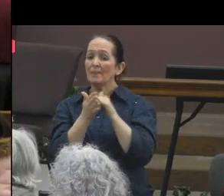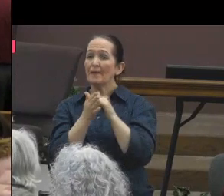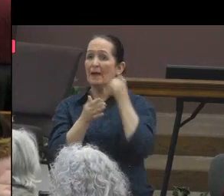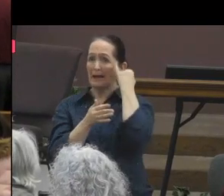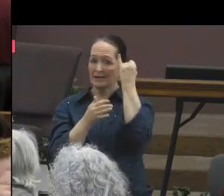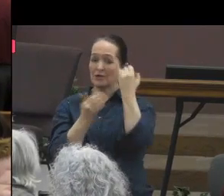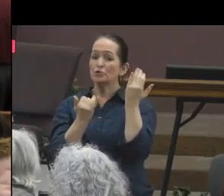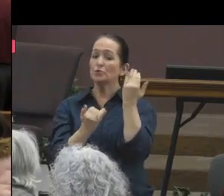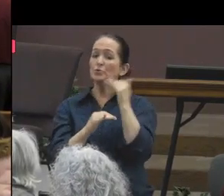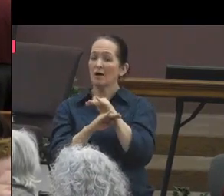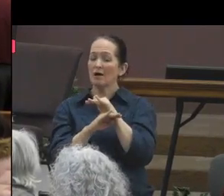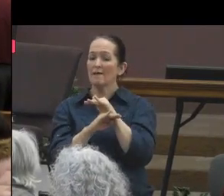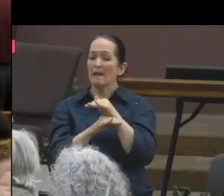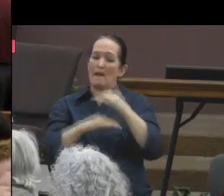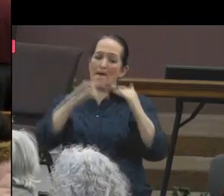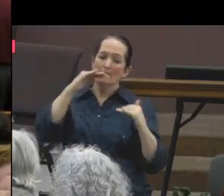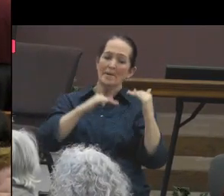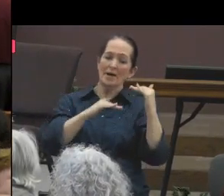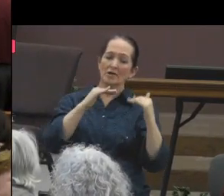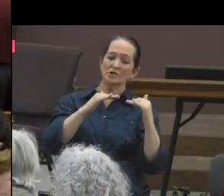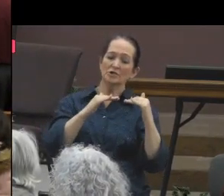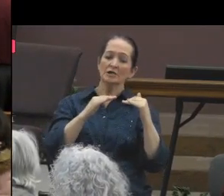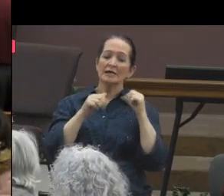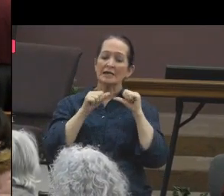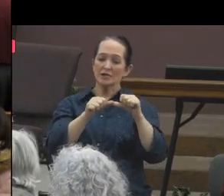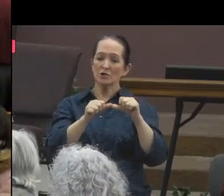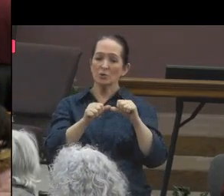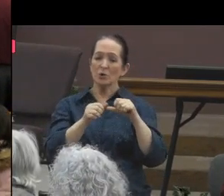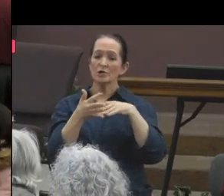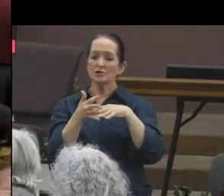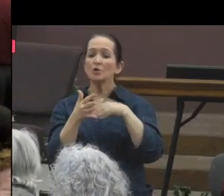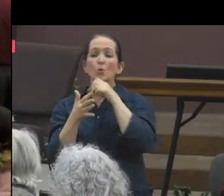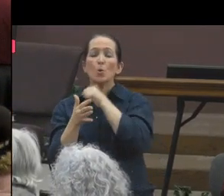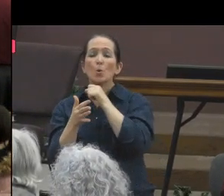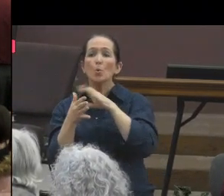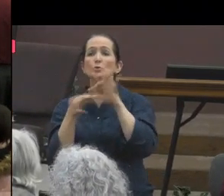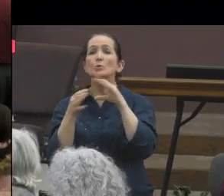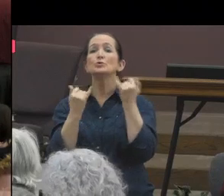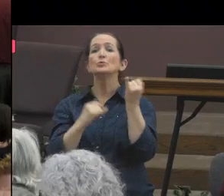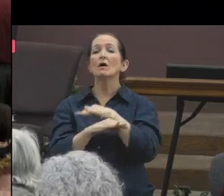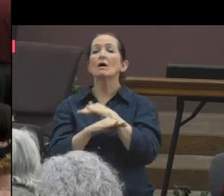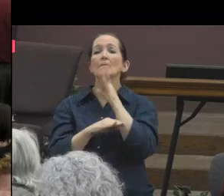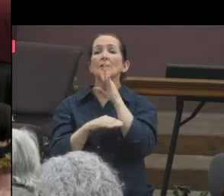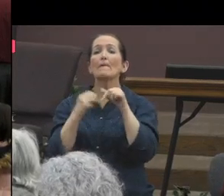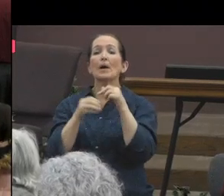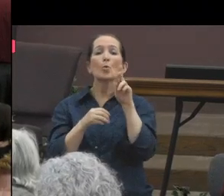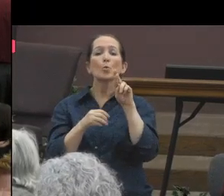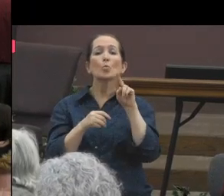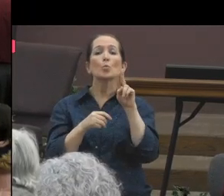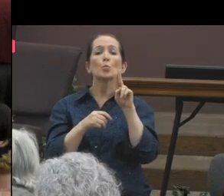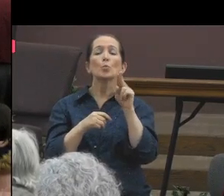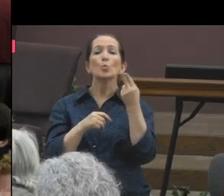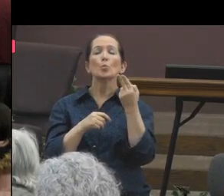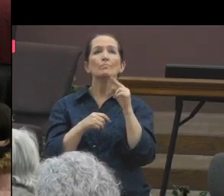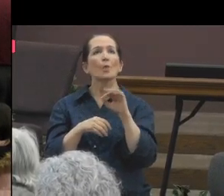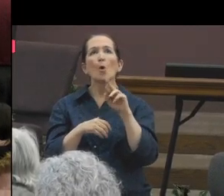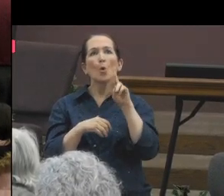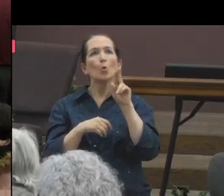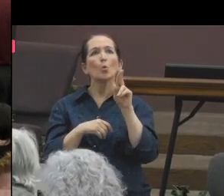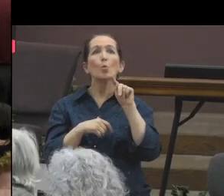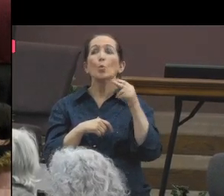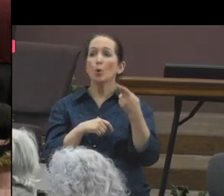this evening in a balance as we continue our study of the old stories. Tonight we'll be talking about Ruth. And